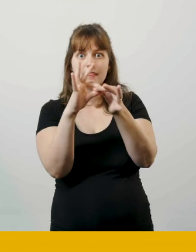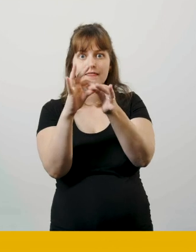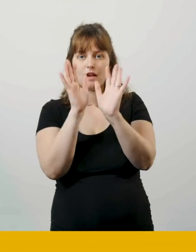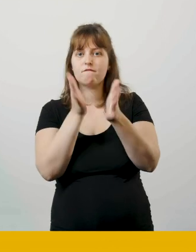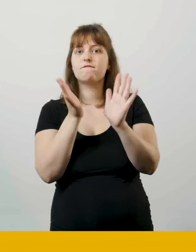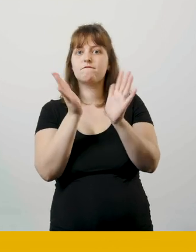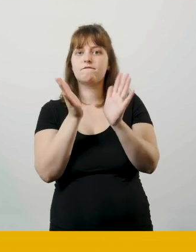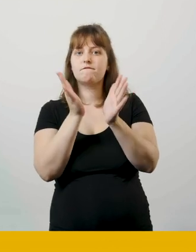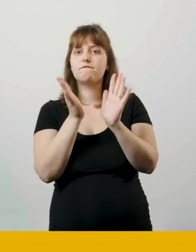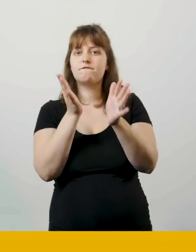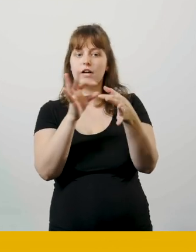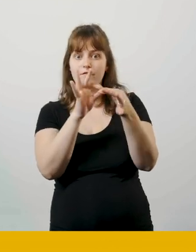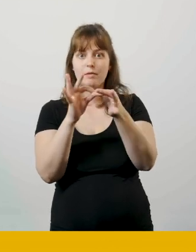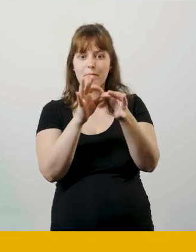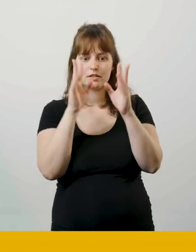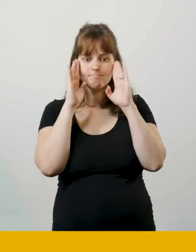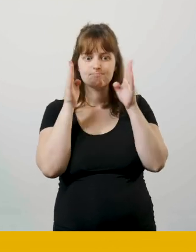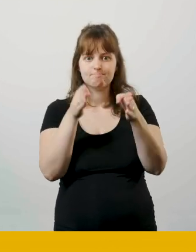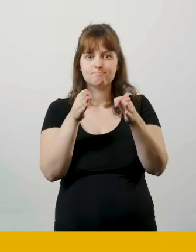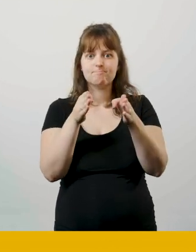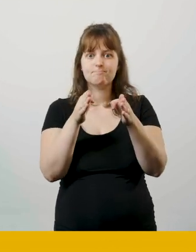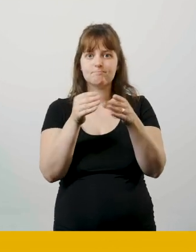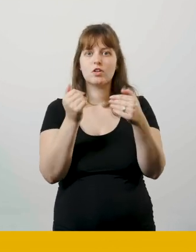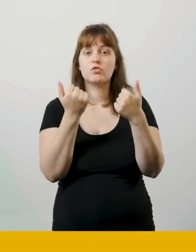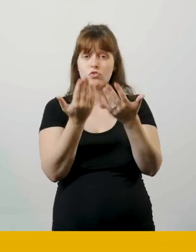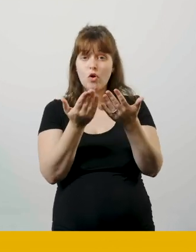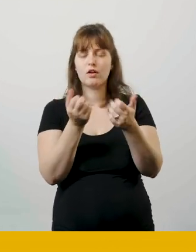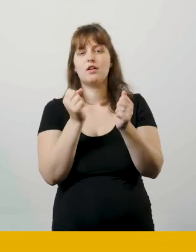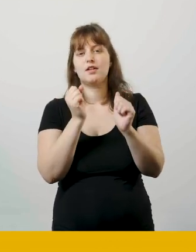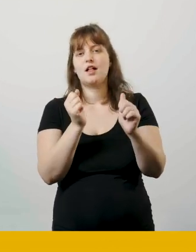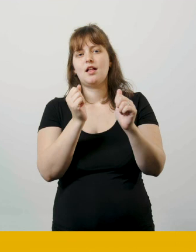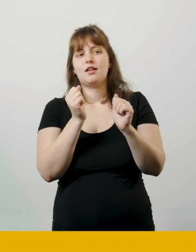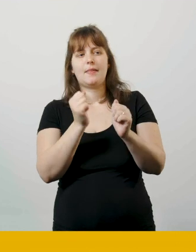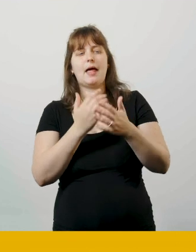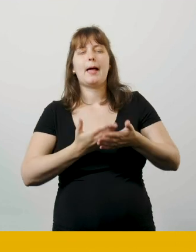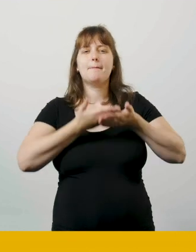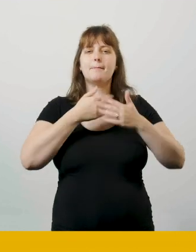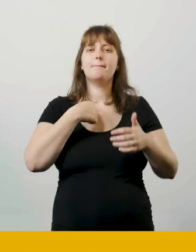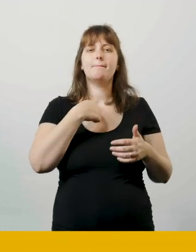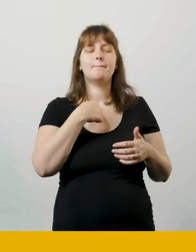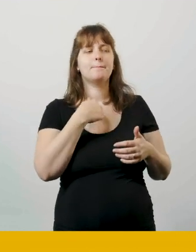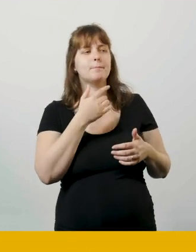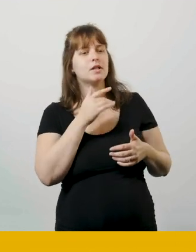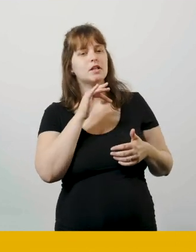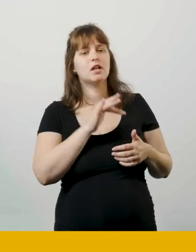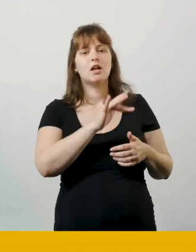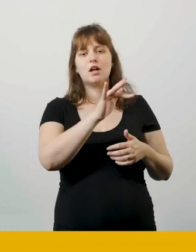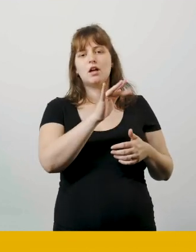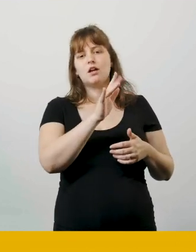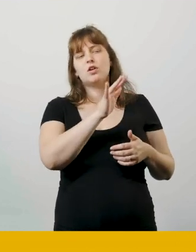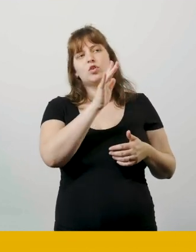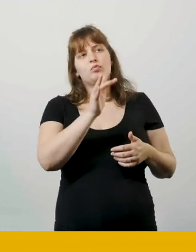only on this relation. This will help you having a